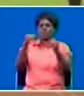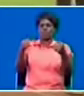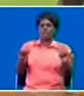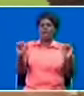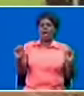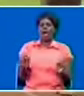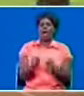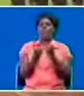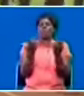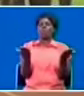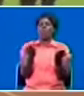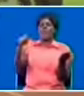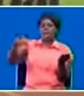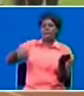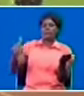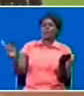held in Nairobi.